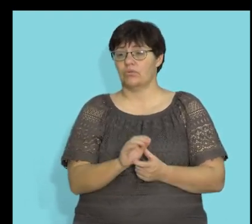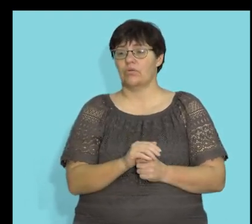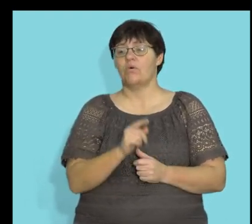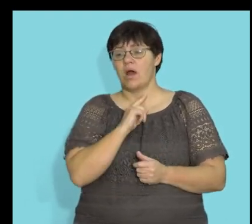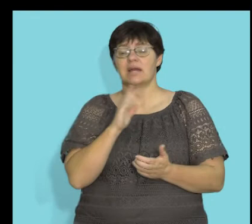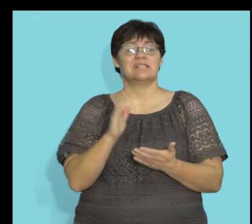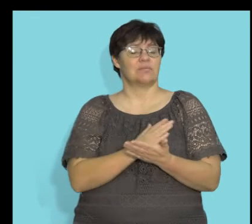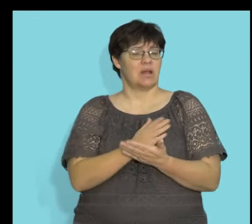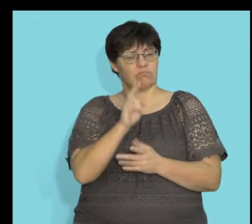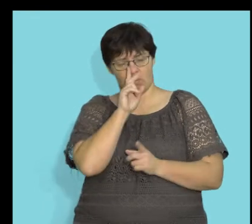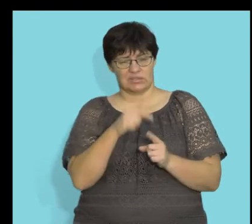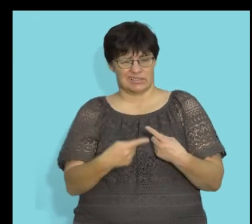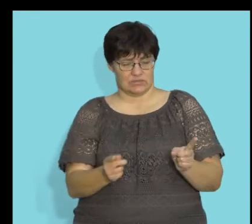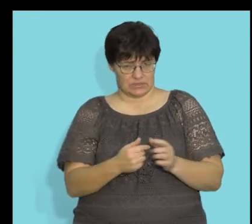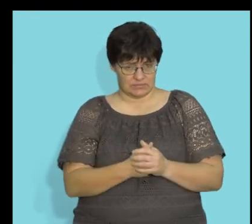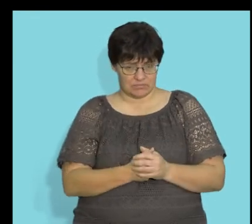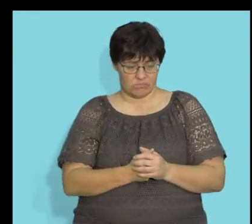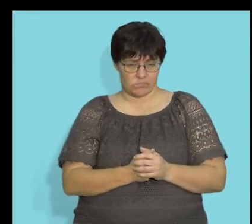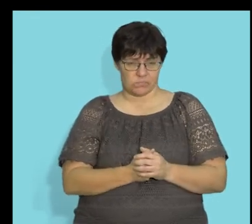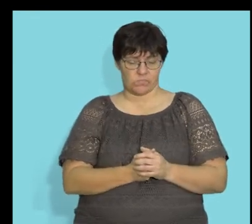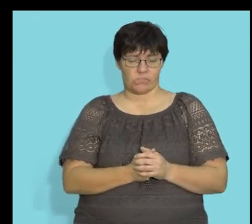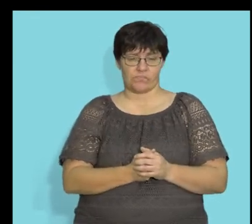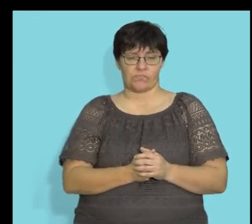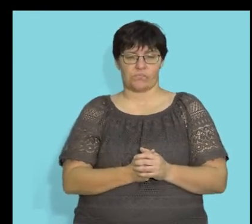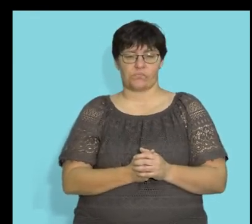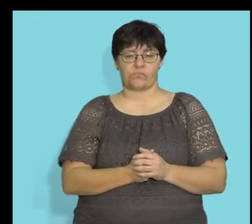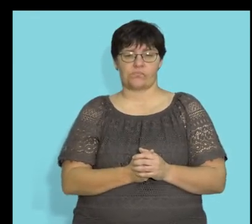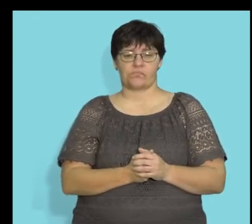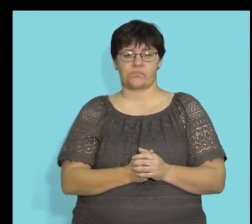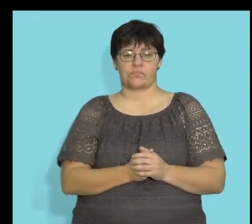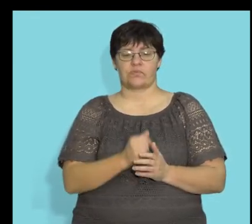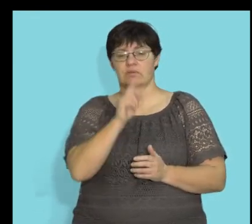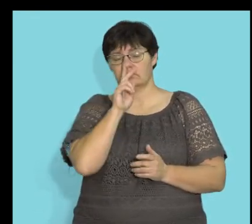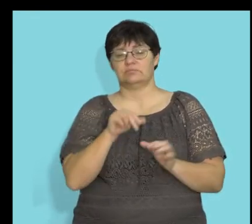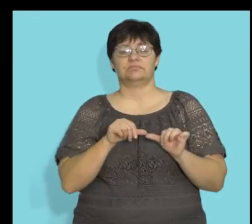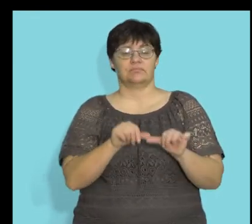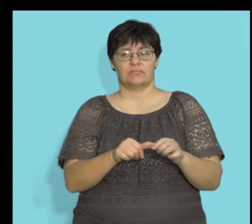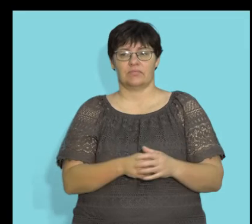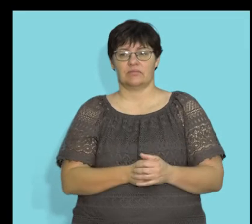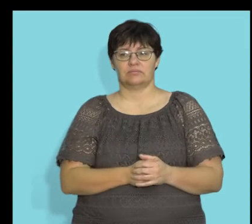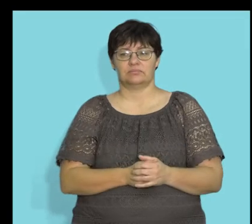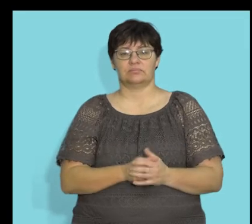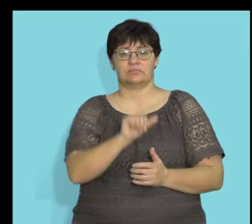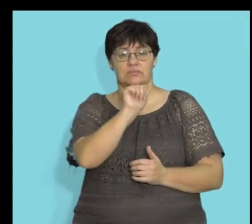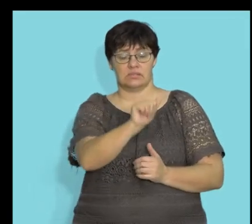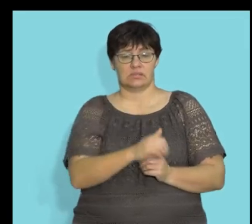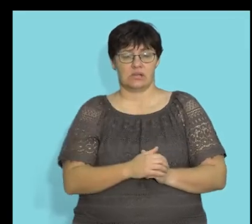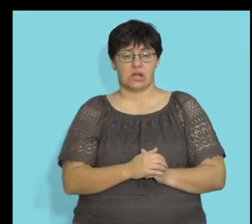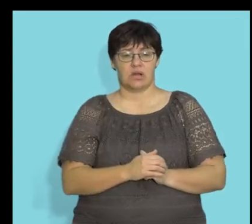you this as sometimes it can appear differently in different books. So let's get going with